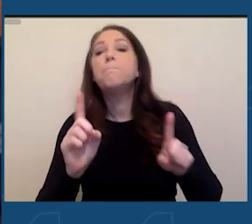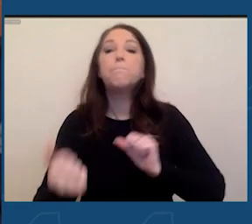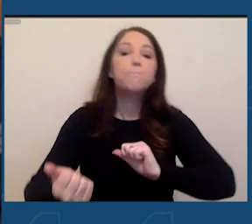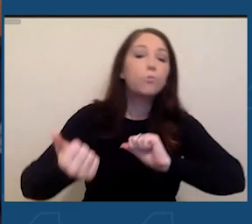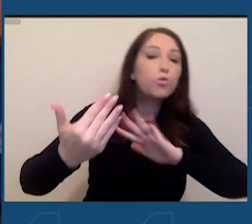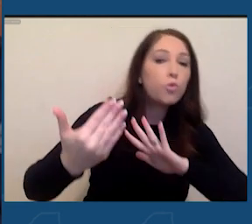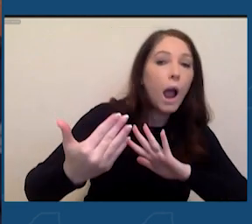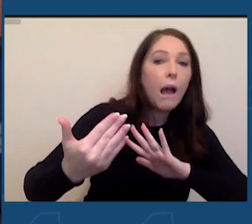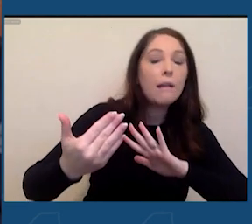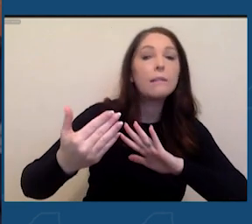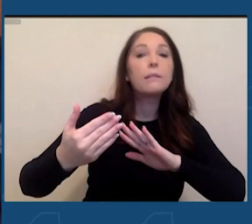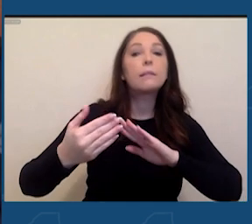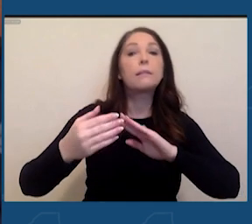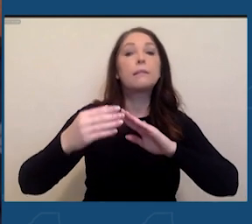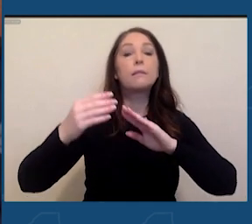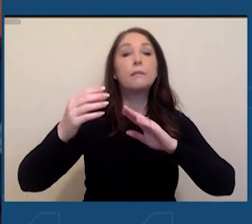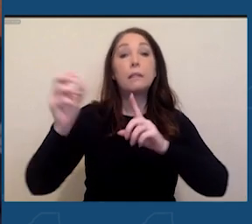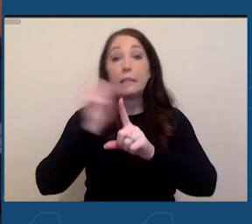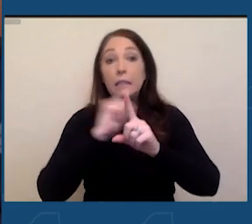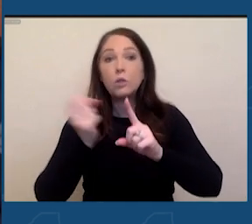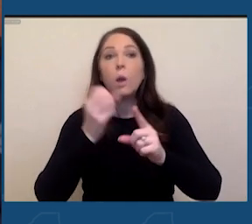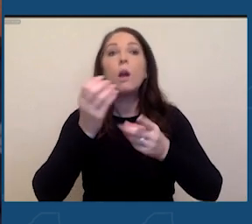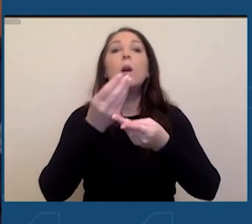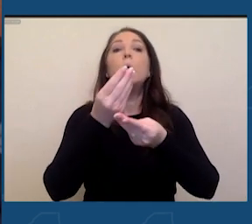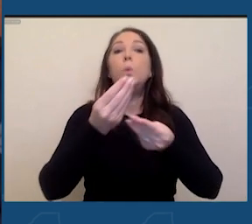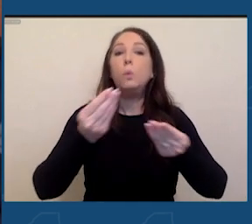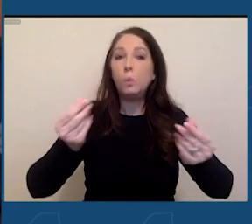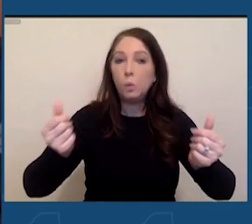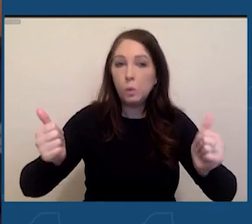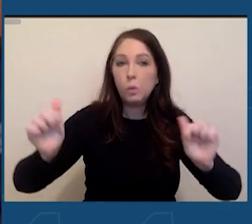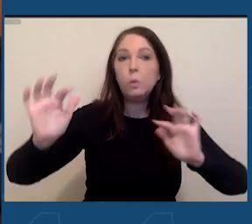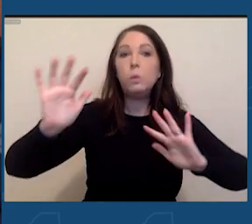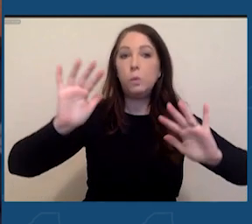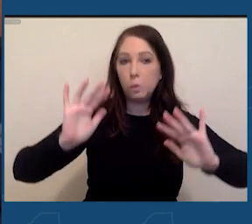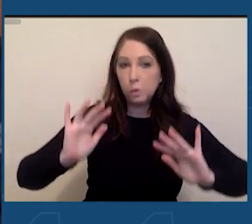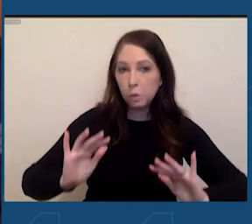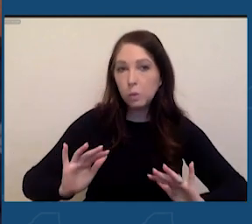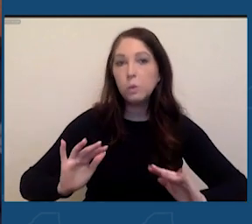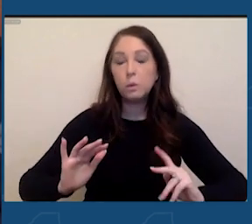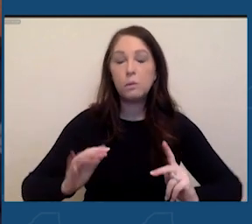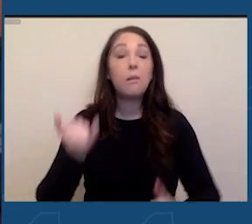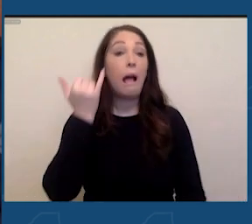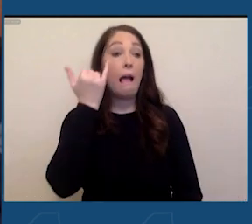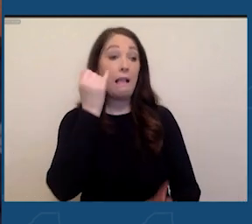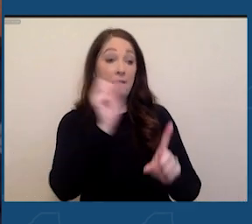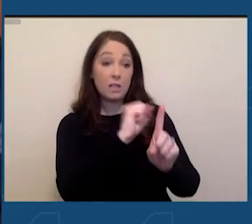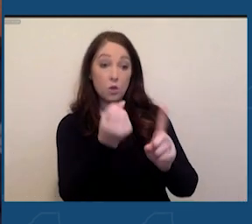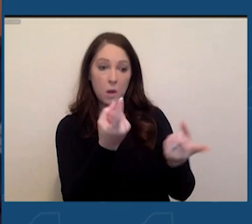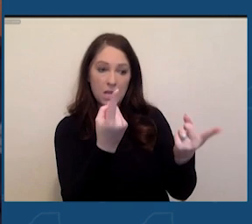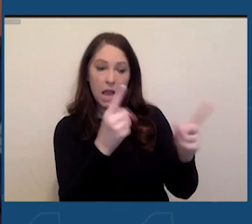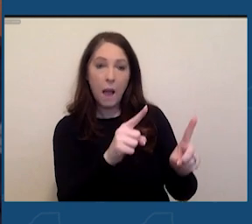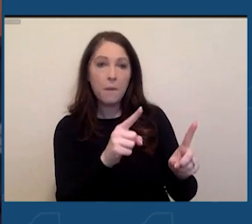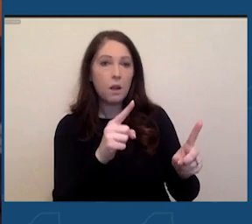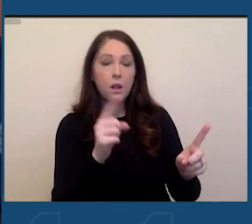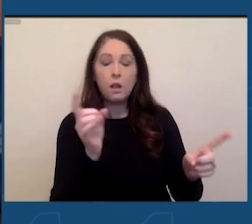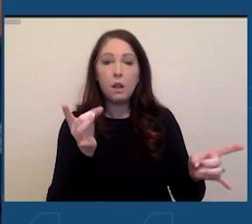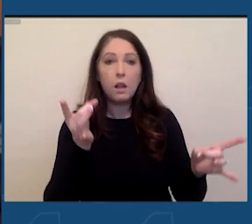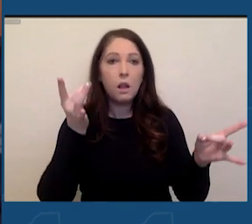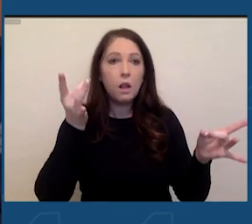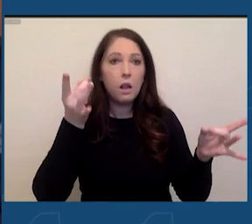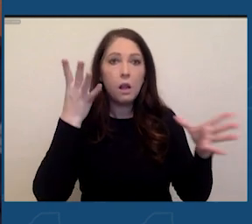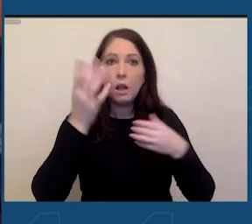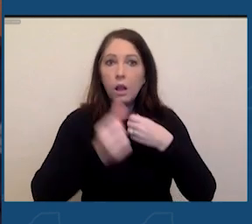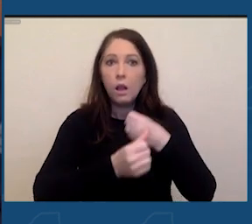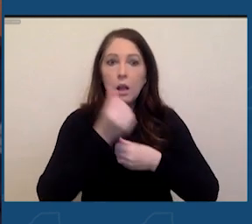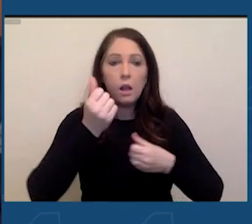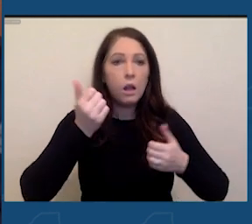diffuse situations. Once these situations happen, it's a tragedy for everybody. We got to help